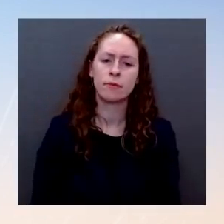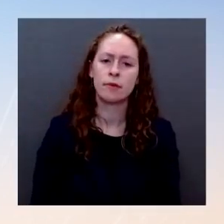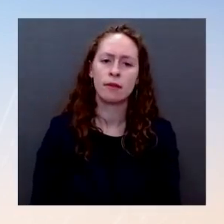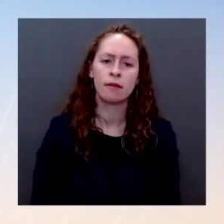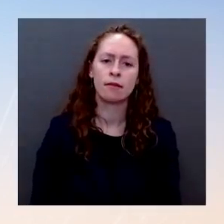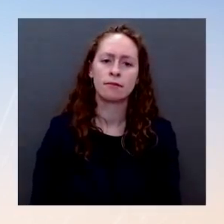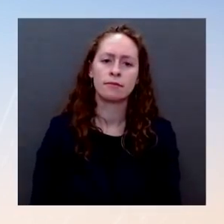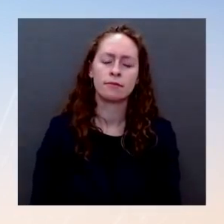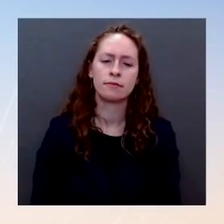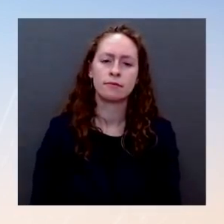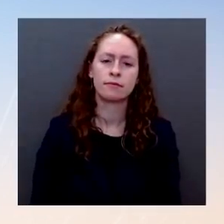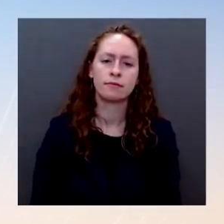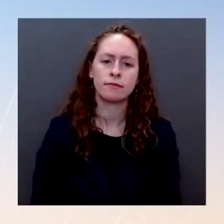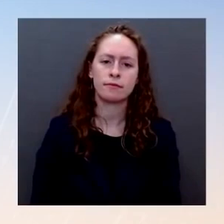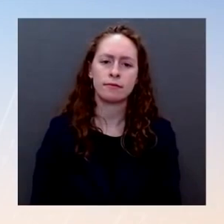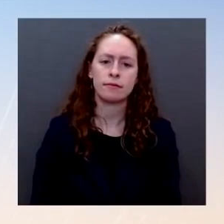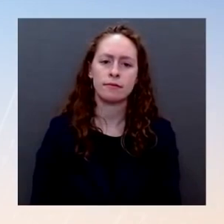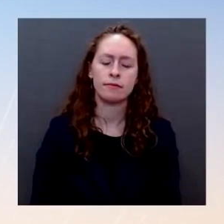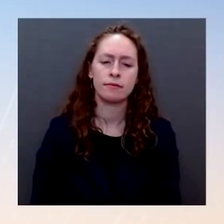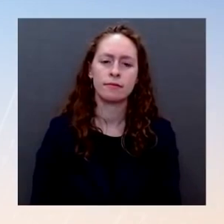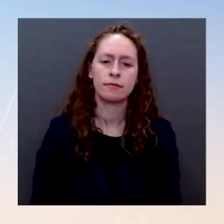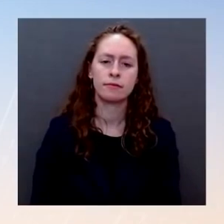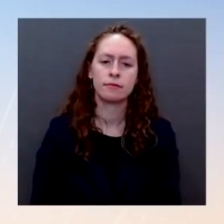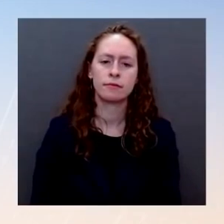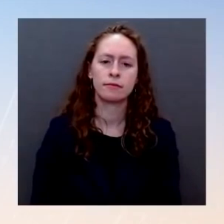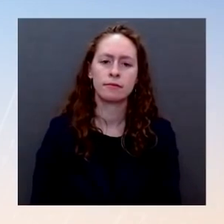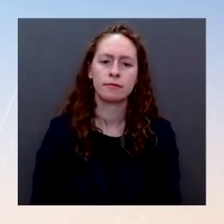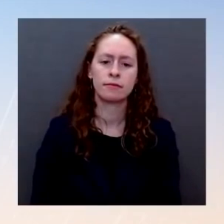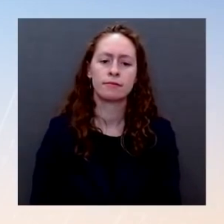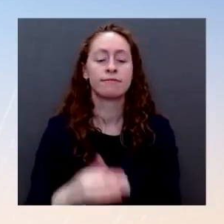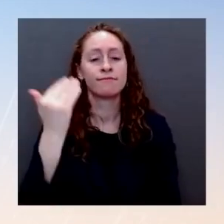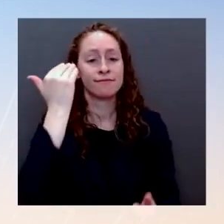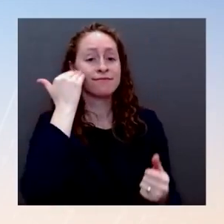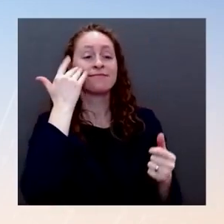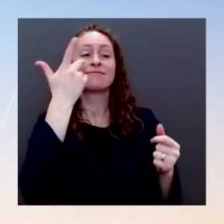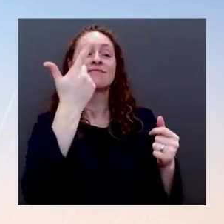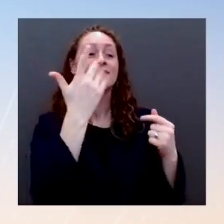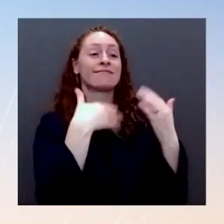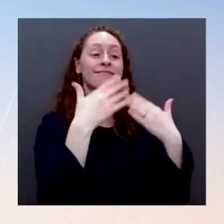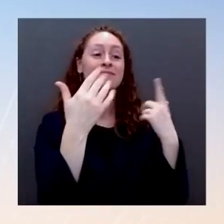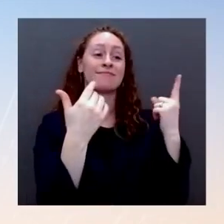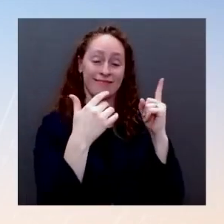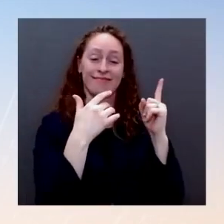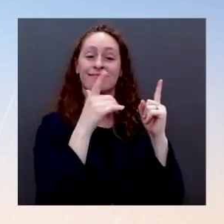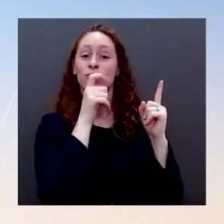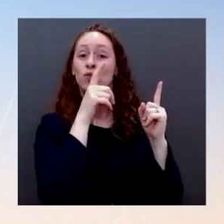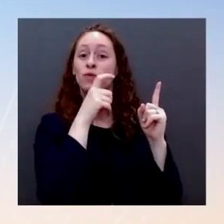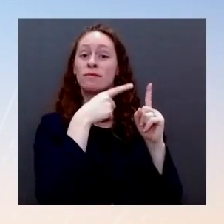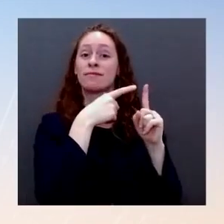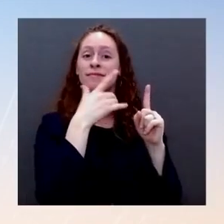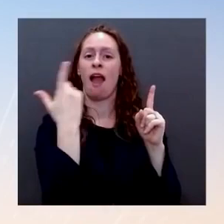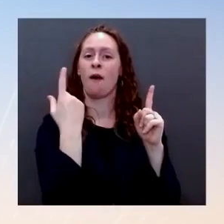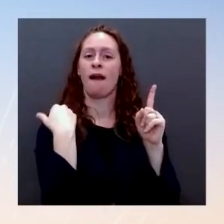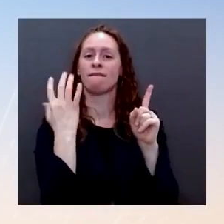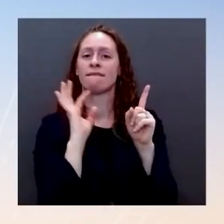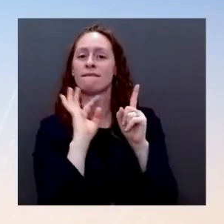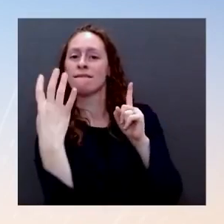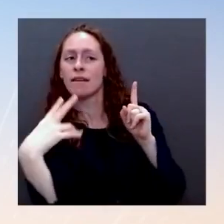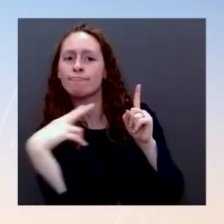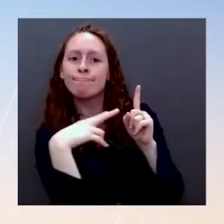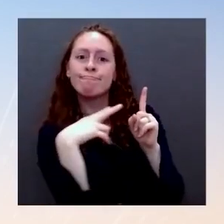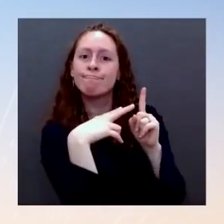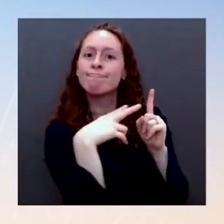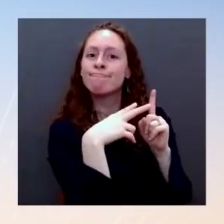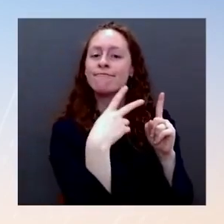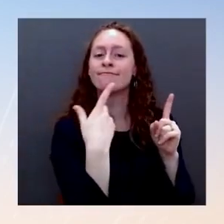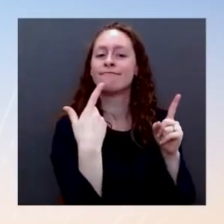now, Special Envoy Malley is currently leading an interagency delegation to the 8th round of talks in Vienna, which resumed on January 3rd. There was